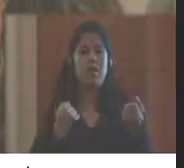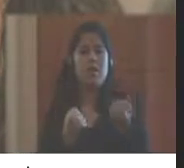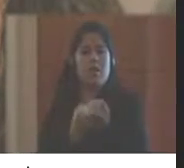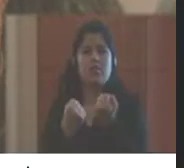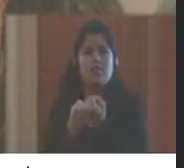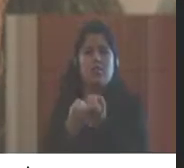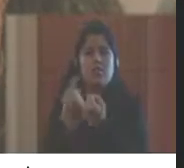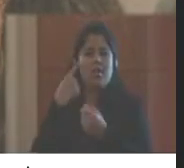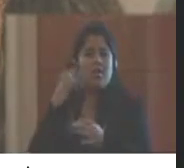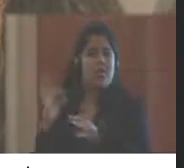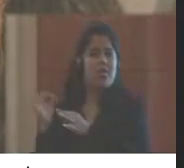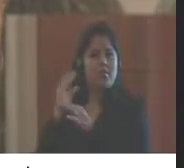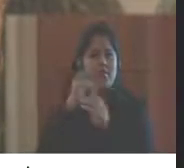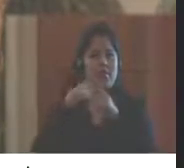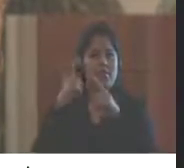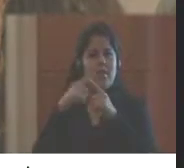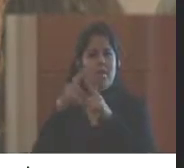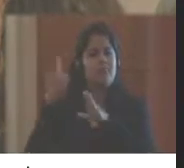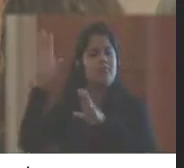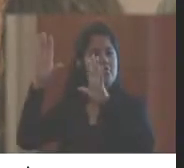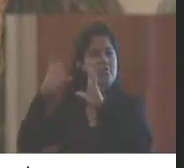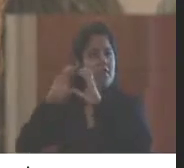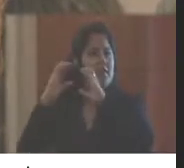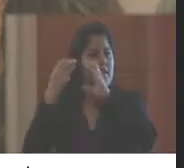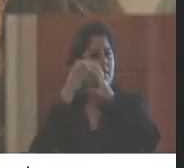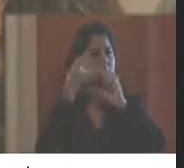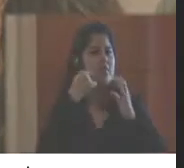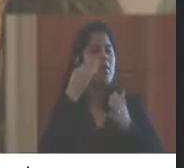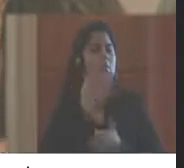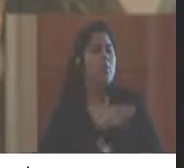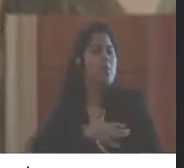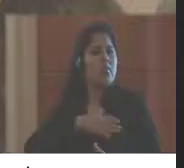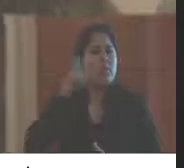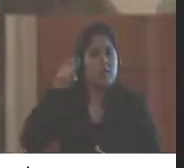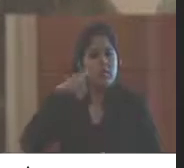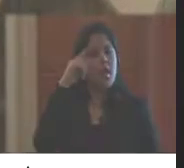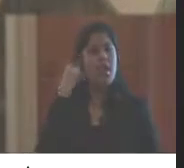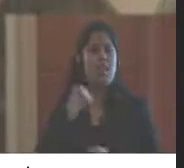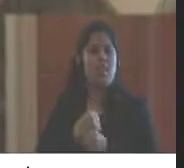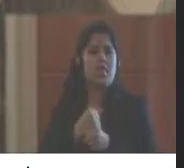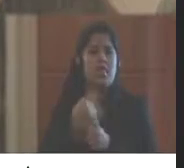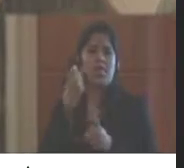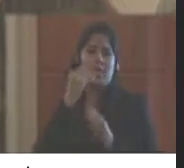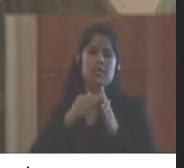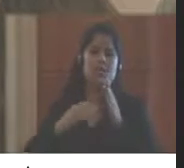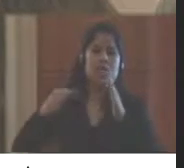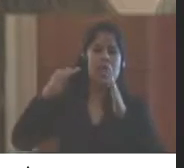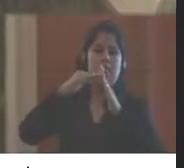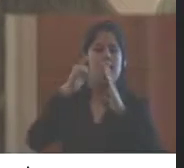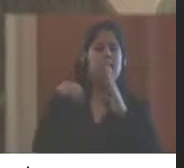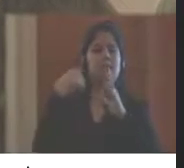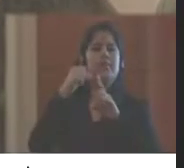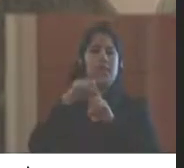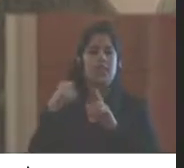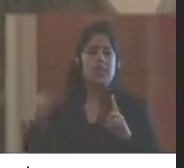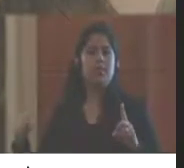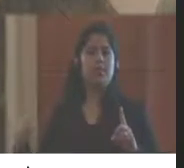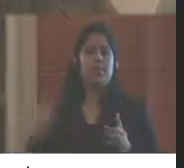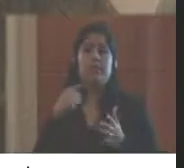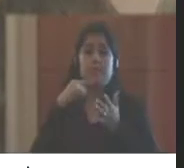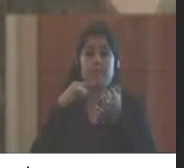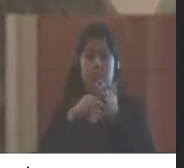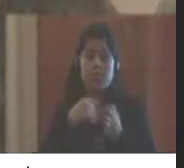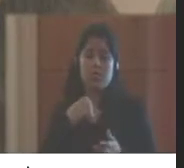work at your level of the system. So I think where there have been successes is to integrate